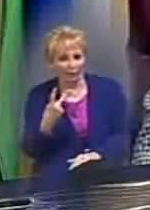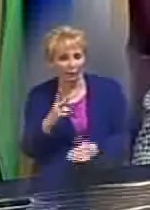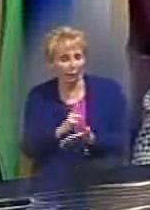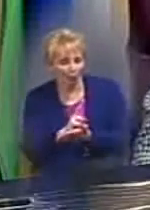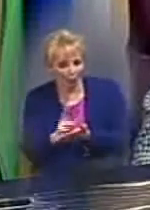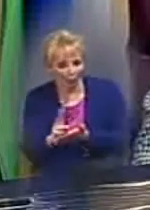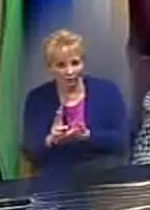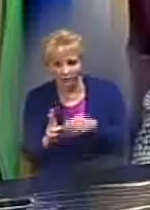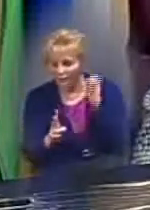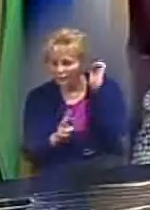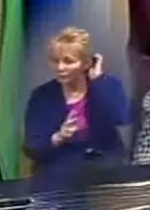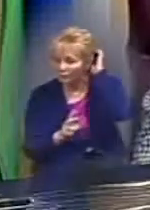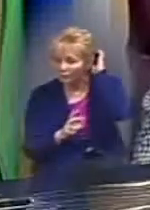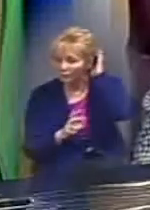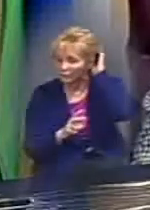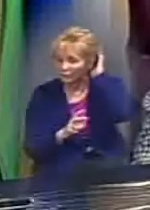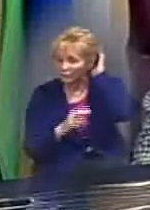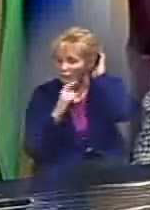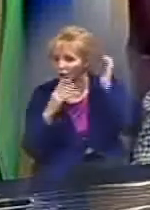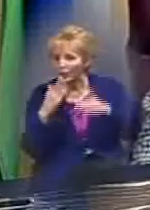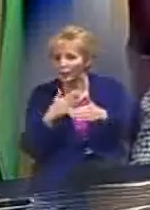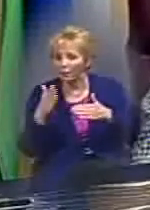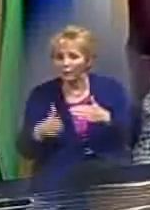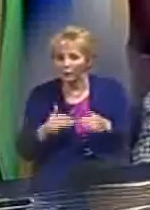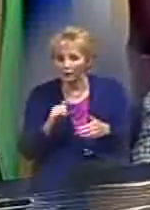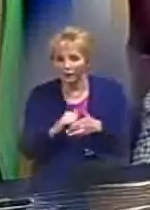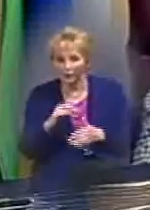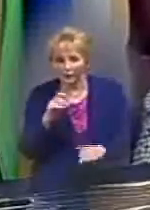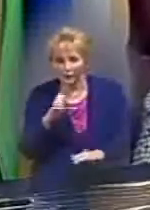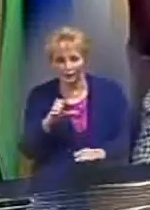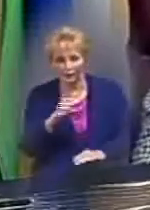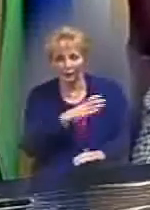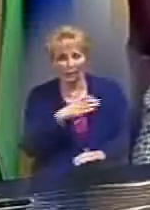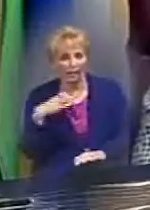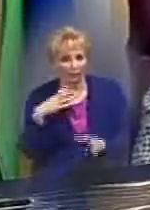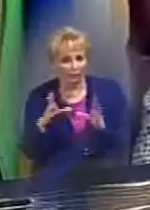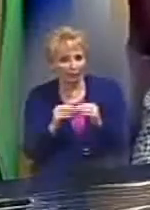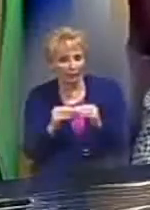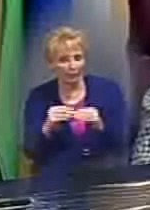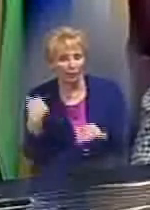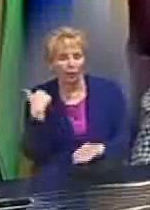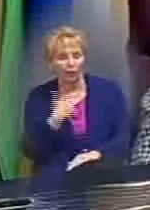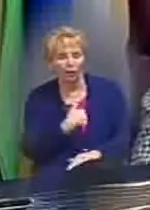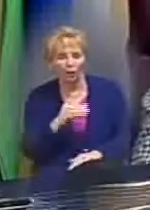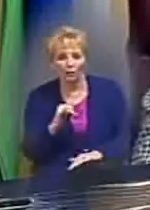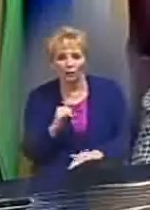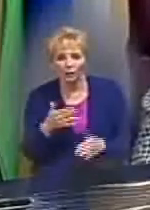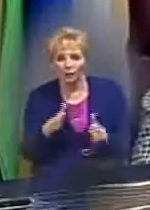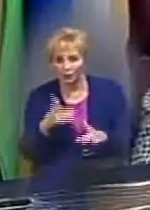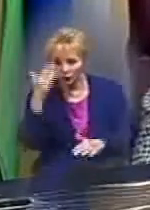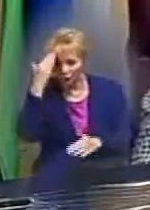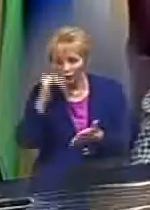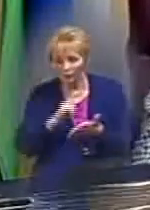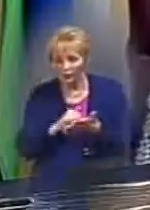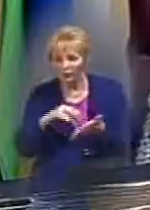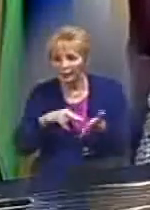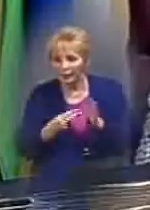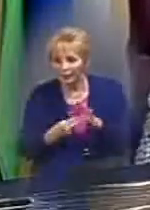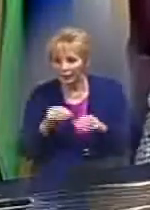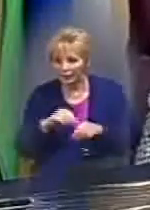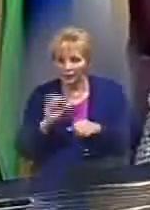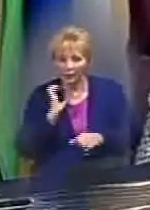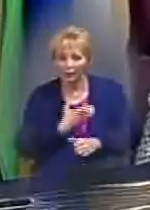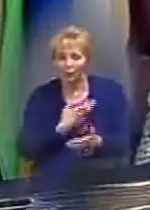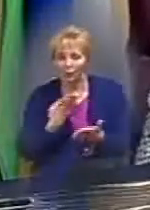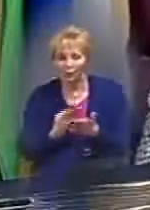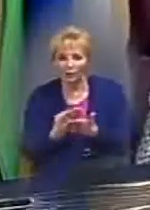weeks, and it will expire if we wait until the December council meeting. We would also let you know that it's our intention in our budget.